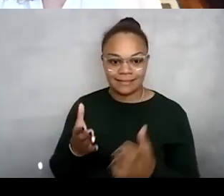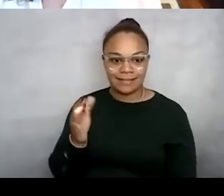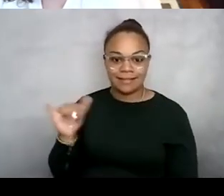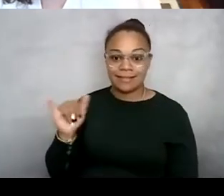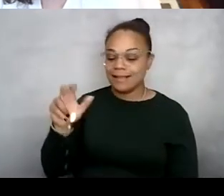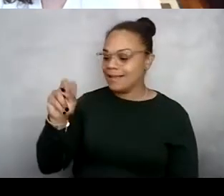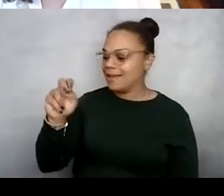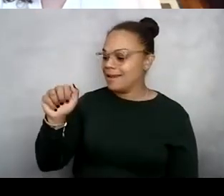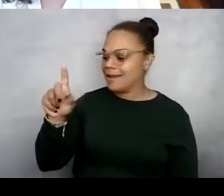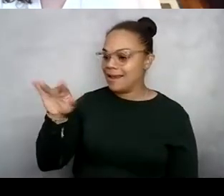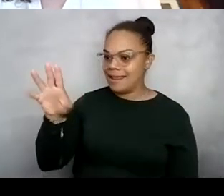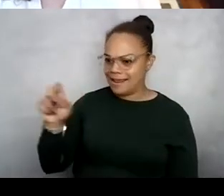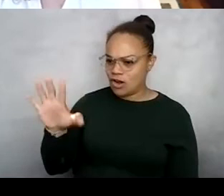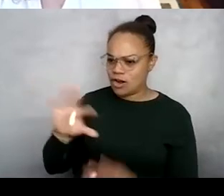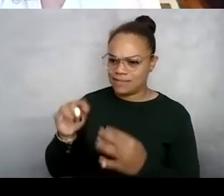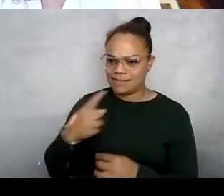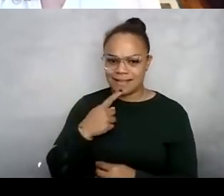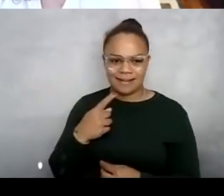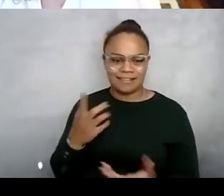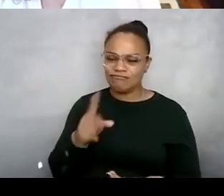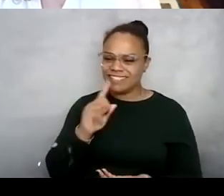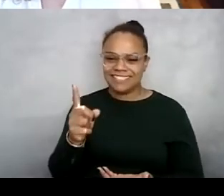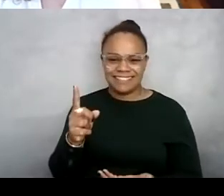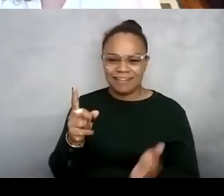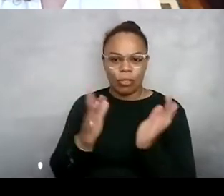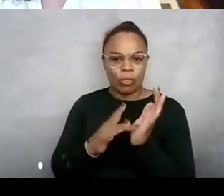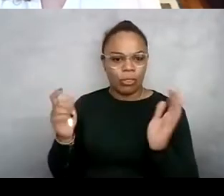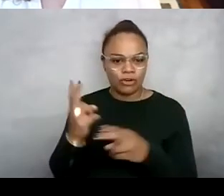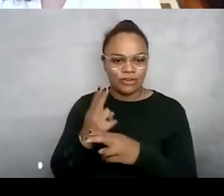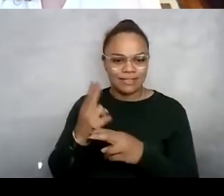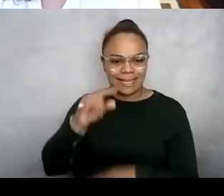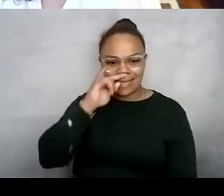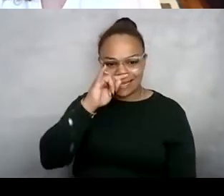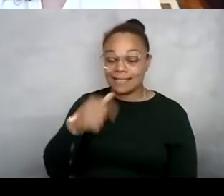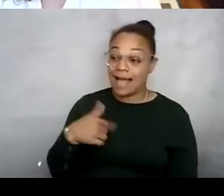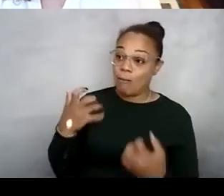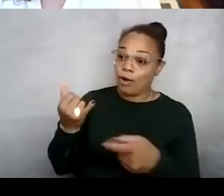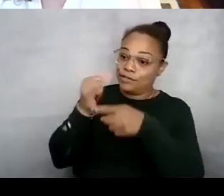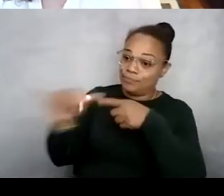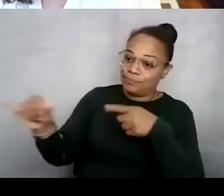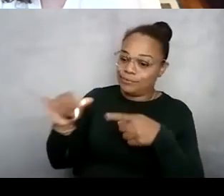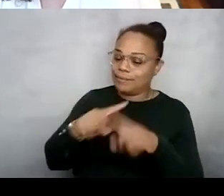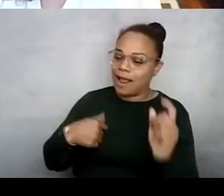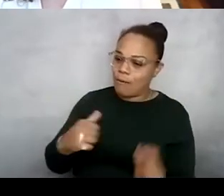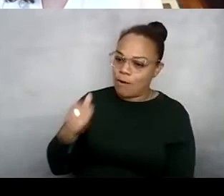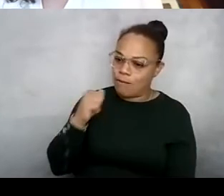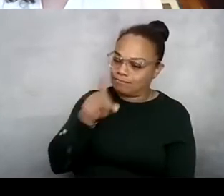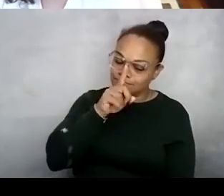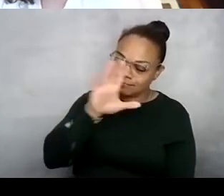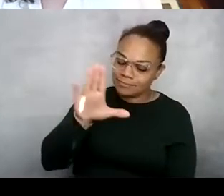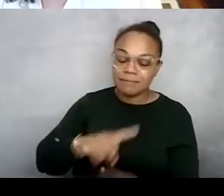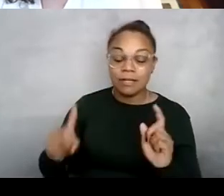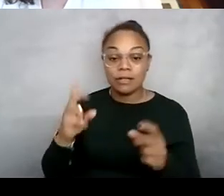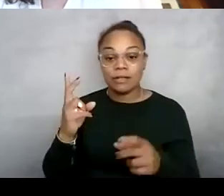is fabricated and using kids. I want to swear here, but I won't. This is kids